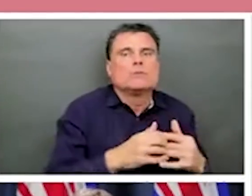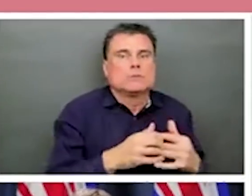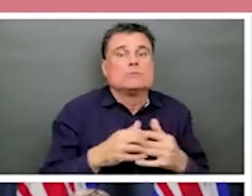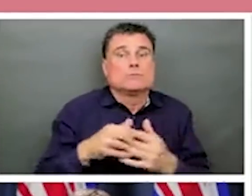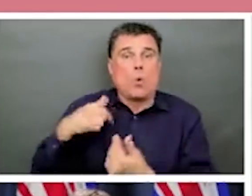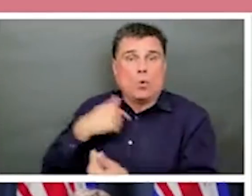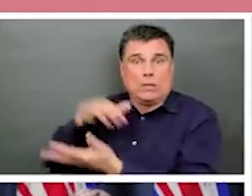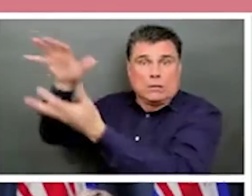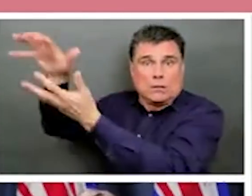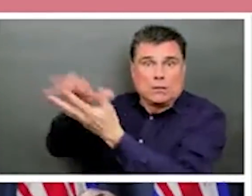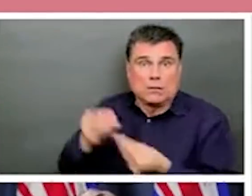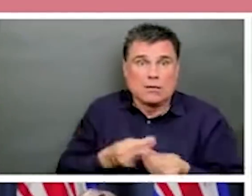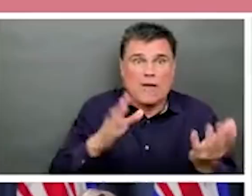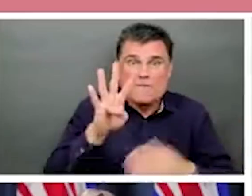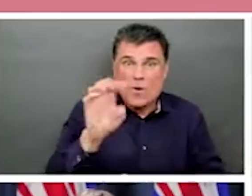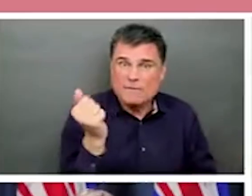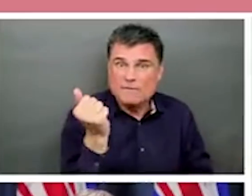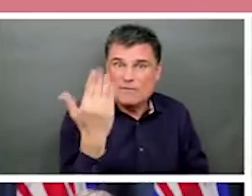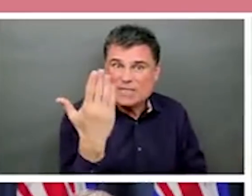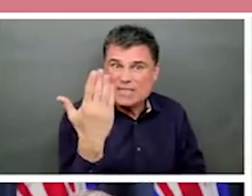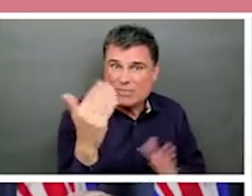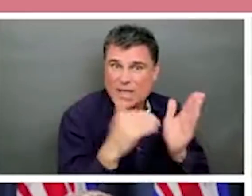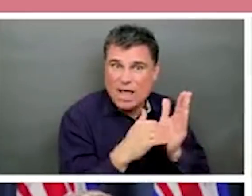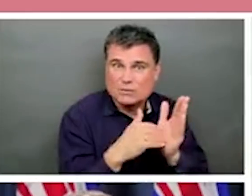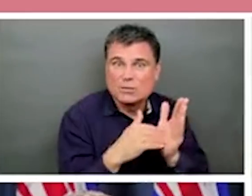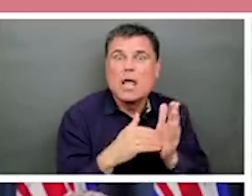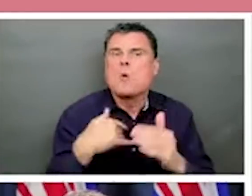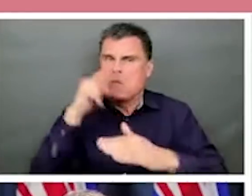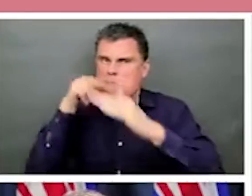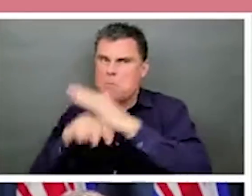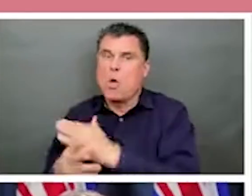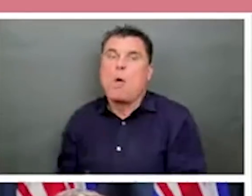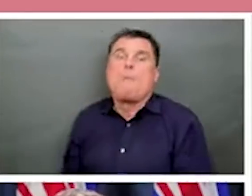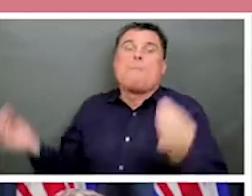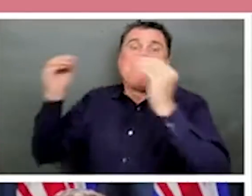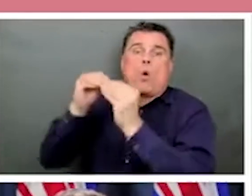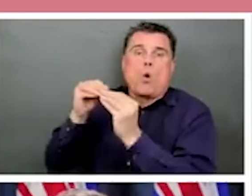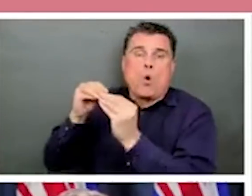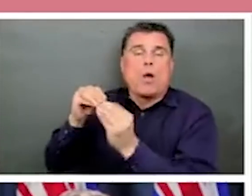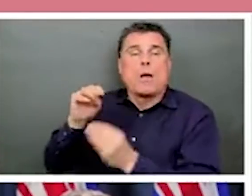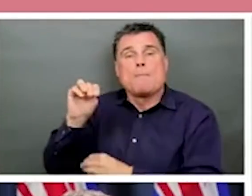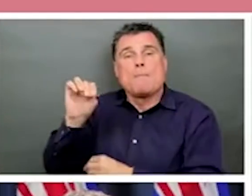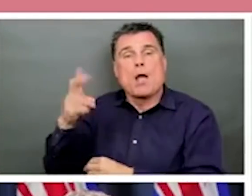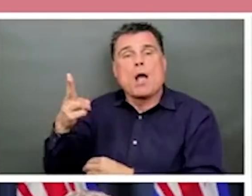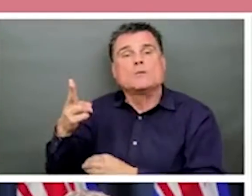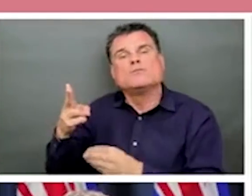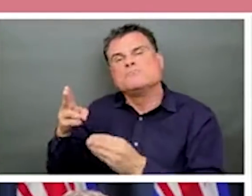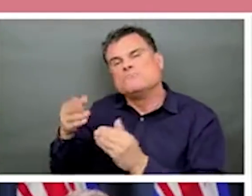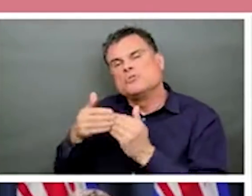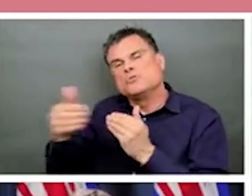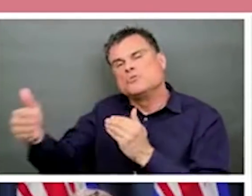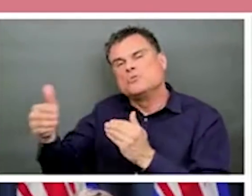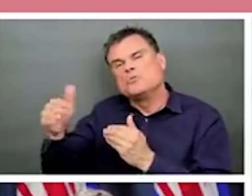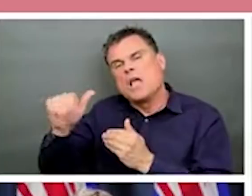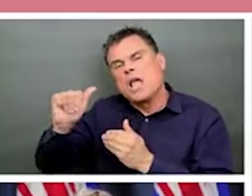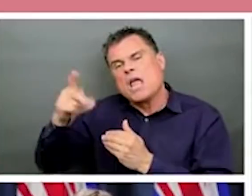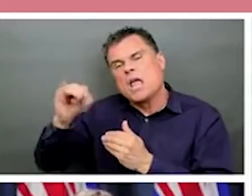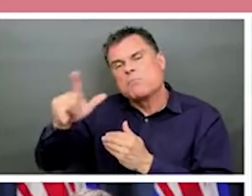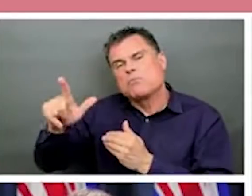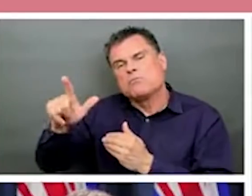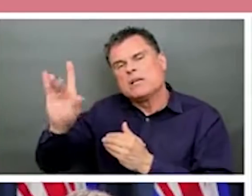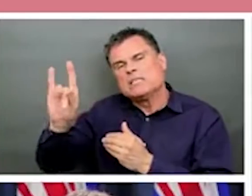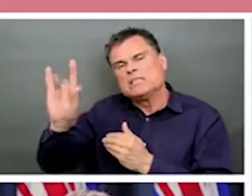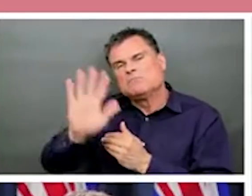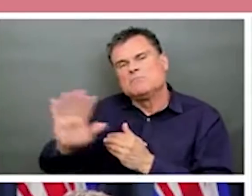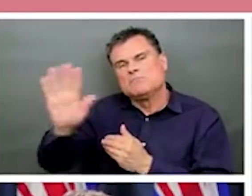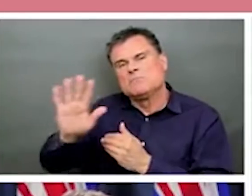to actually now a projected supply for March and the middle of April of actually close to 1 million doses